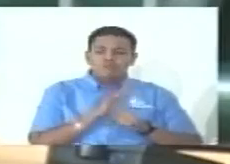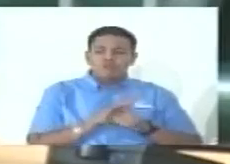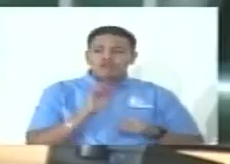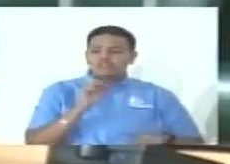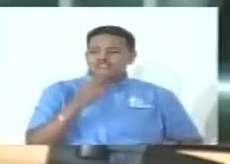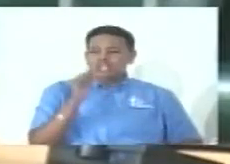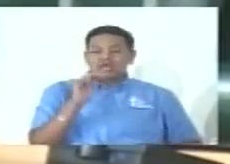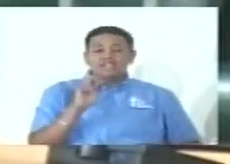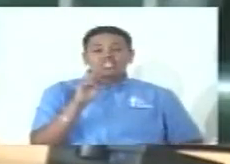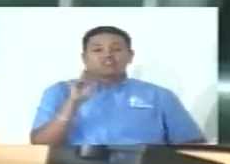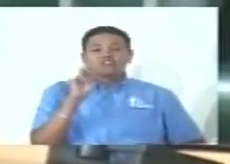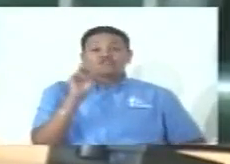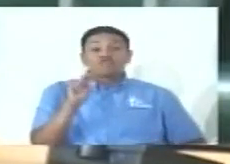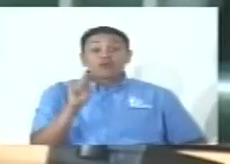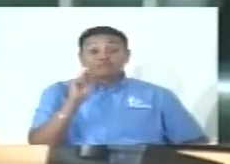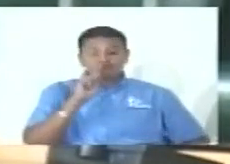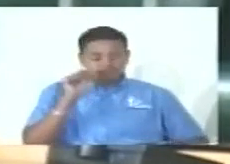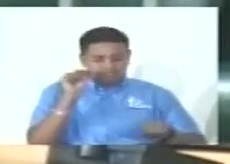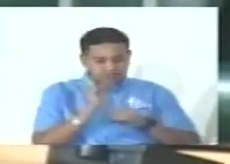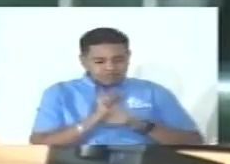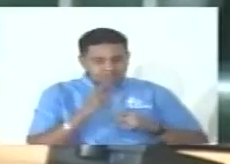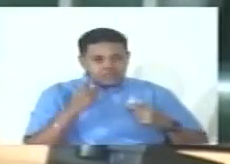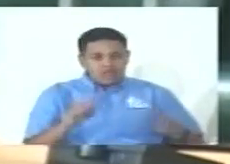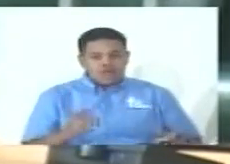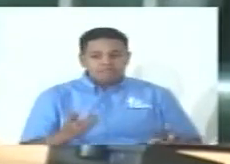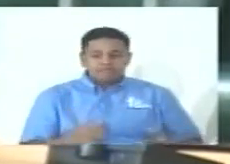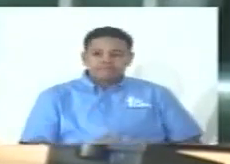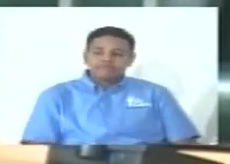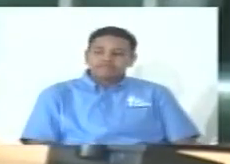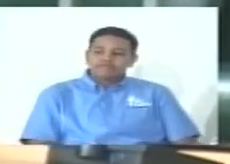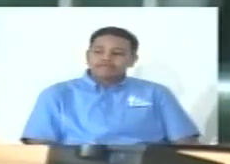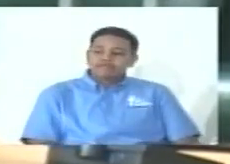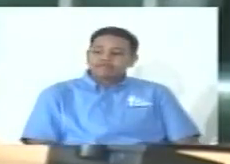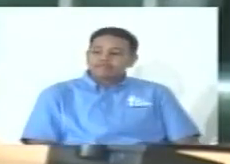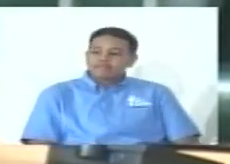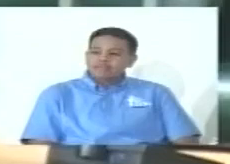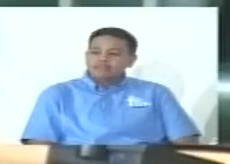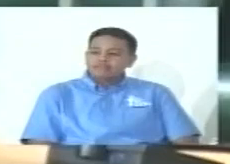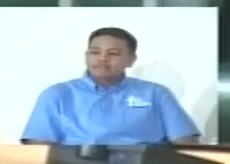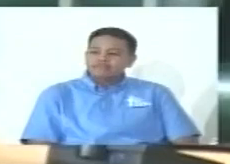Shahine Robinson made that a reality.